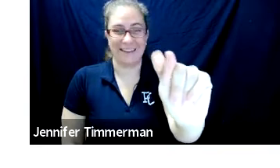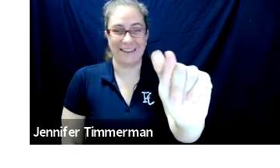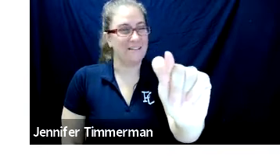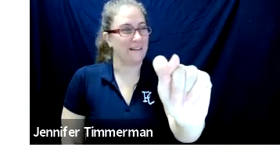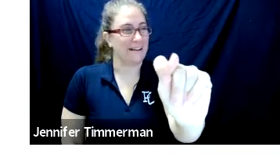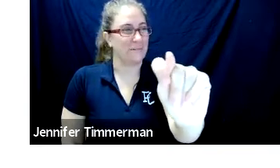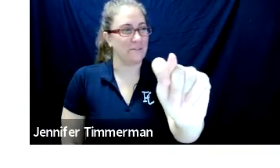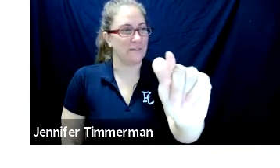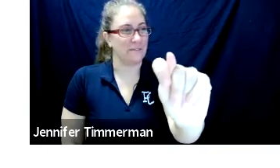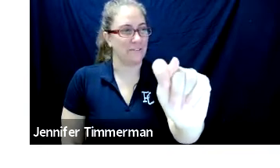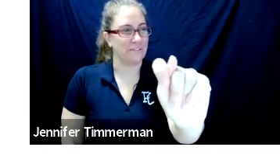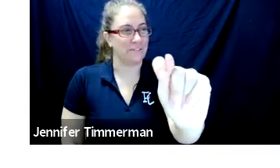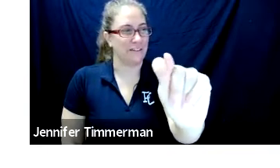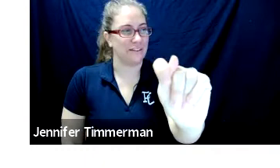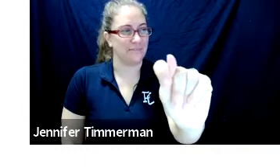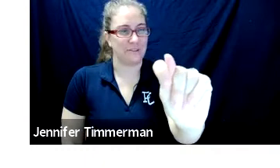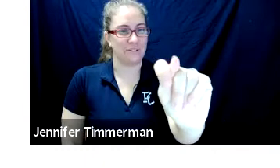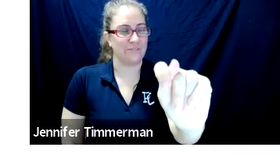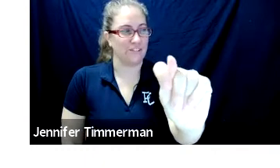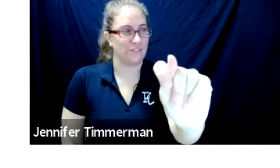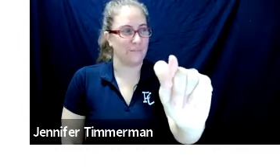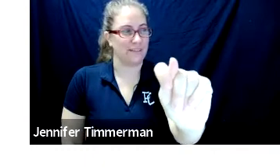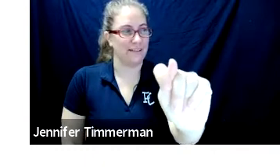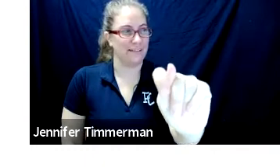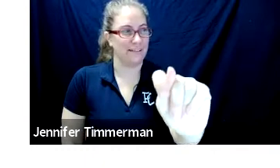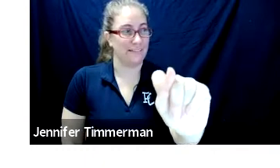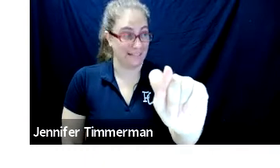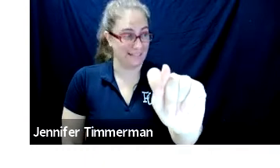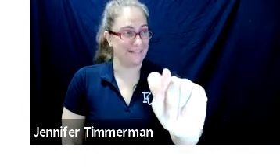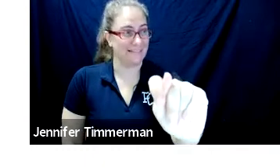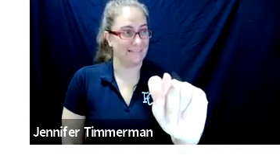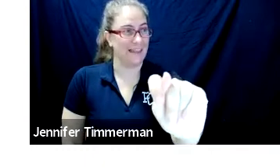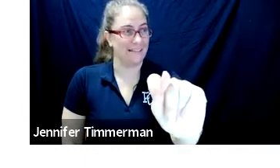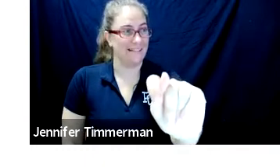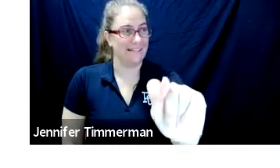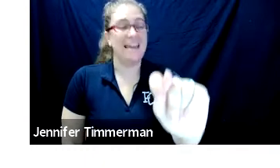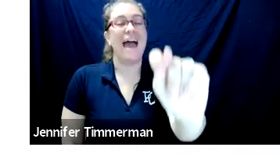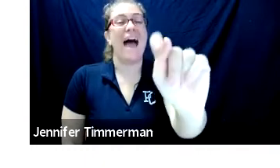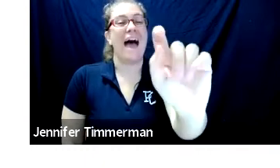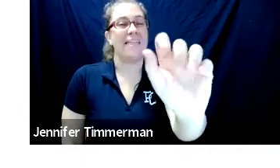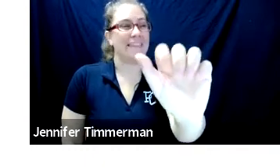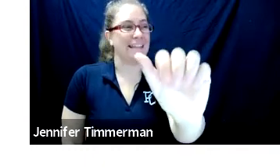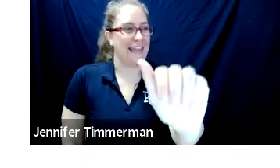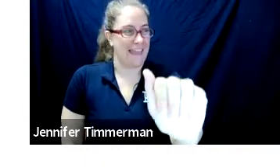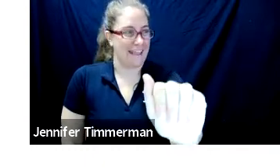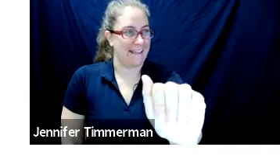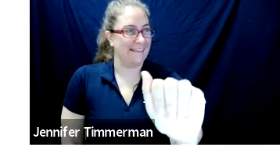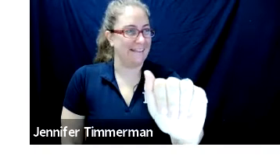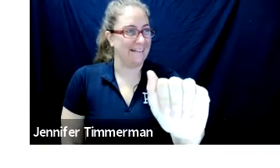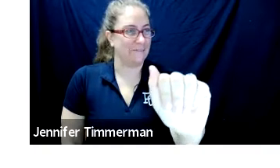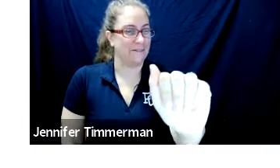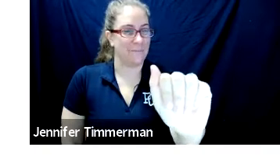it's okay. Right here in between those first two fingers, if you can fit your thumb in there. That's it. You've got it. And then